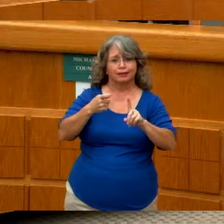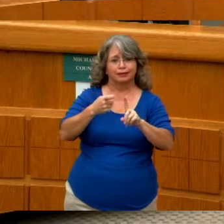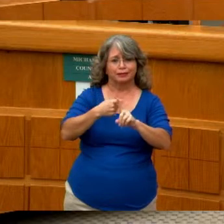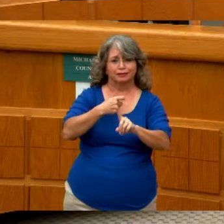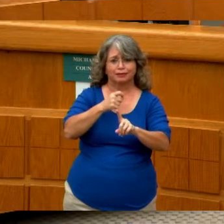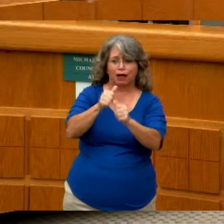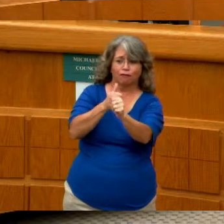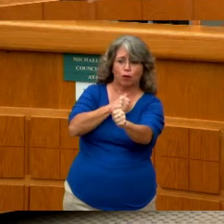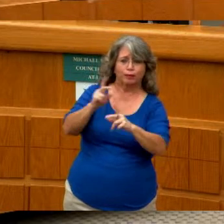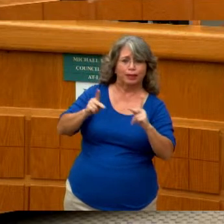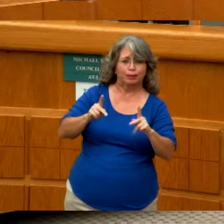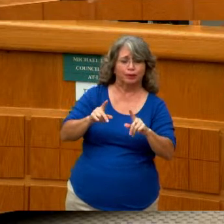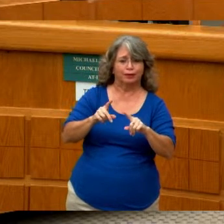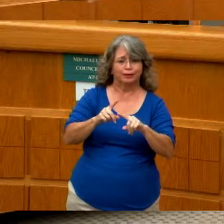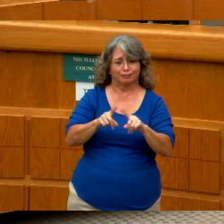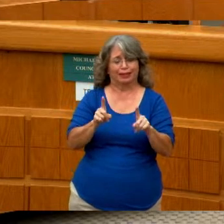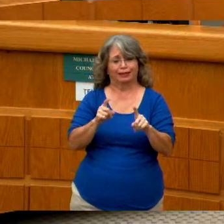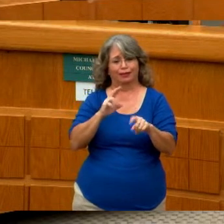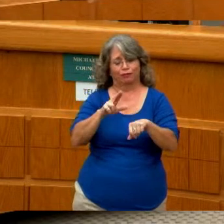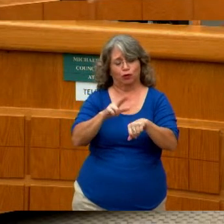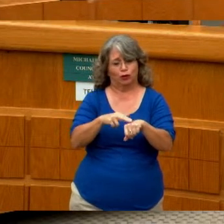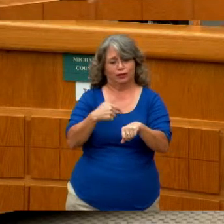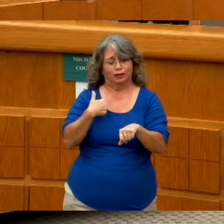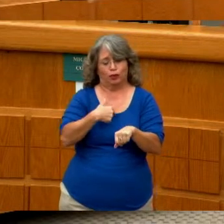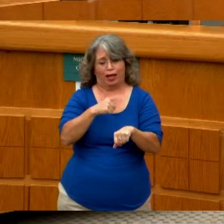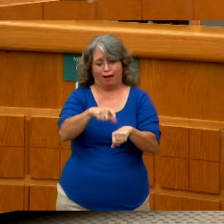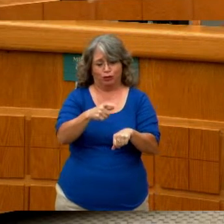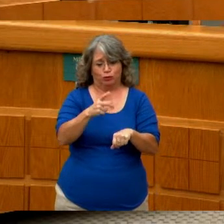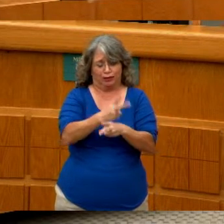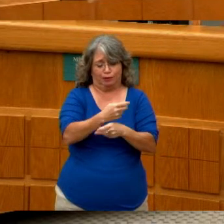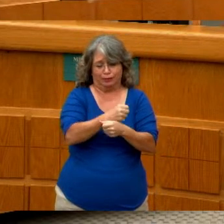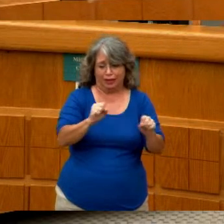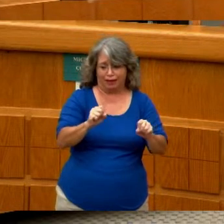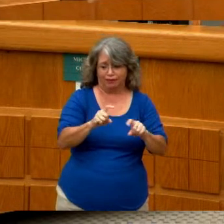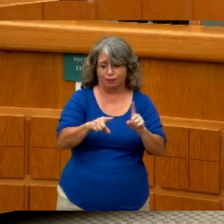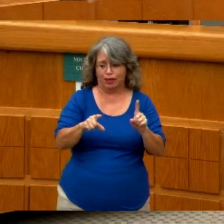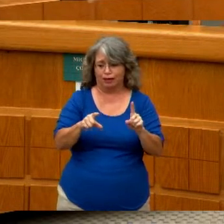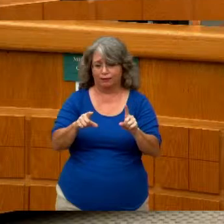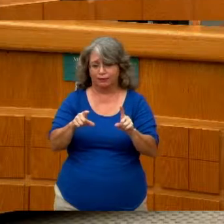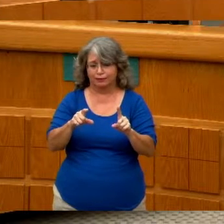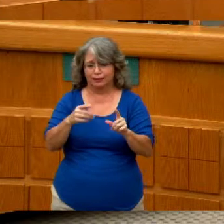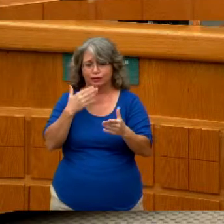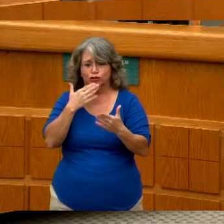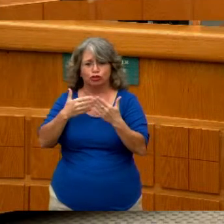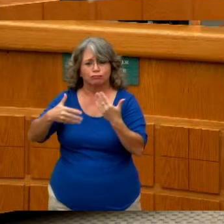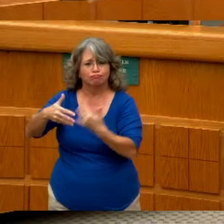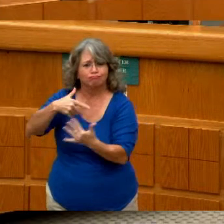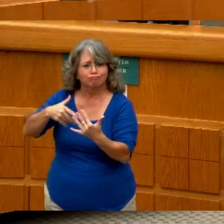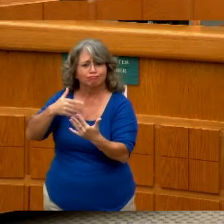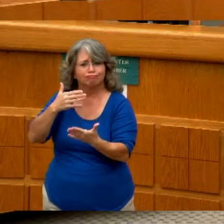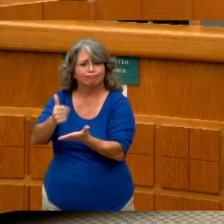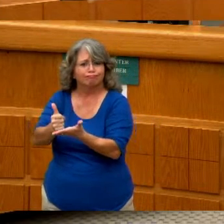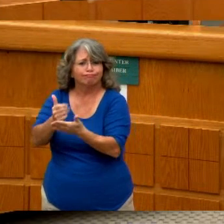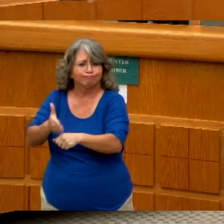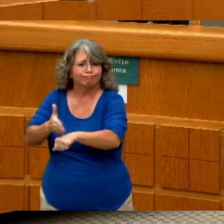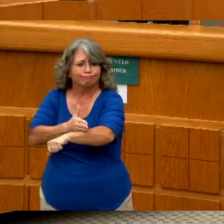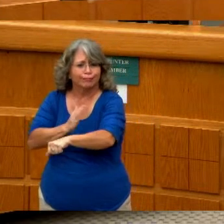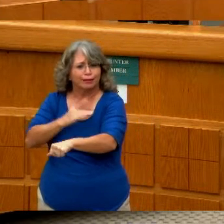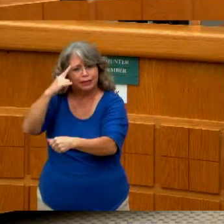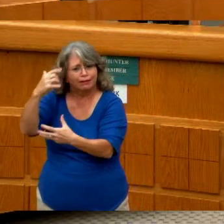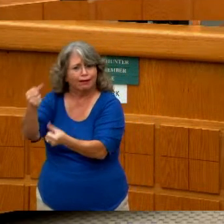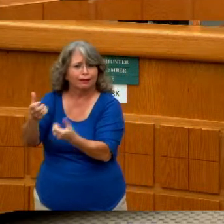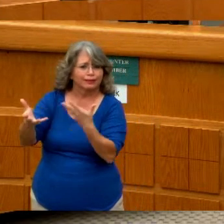of loneliness and increase our stress and anxiety. But of course, we need to do these things. So how can we create this balancing act?